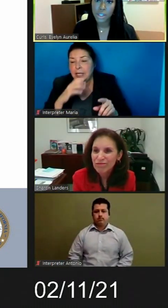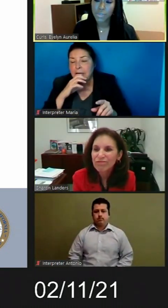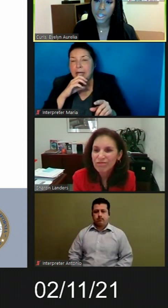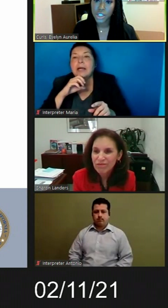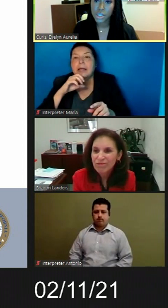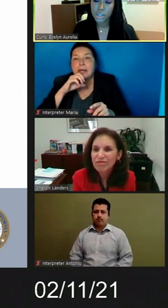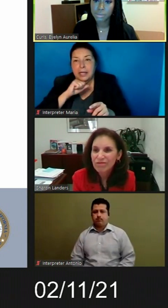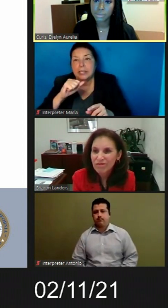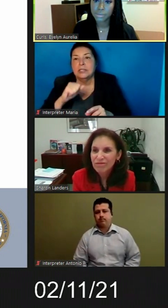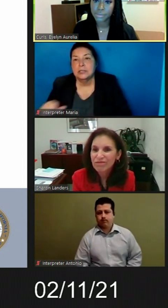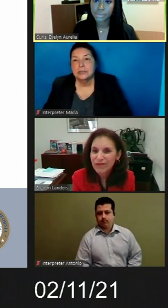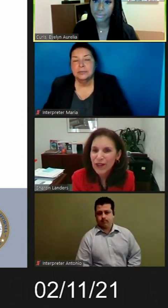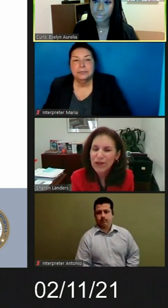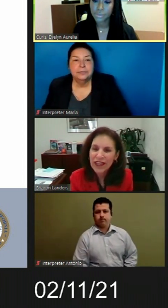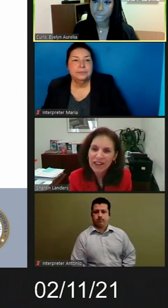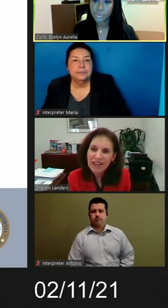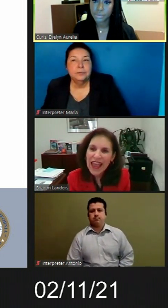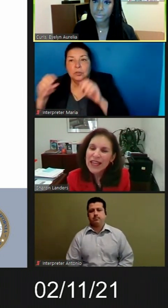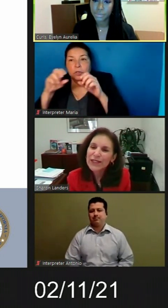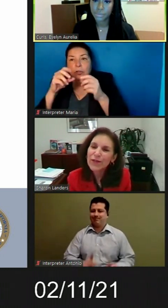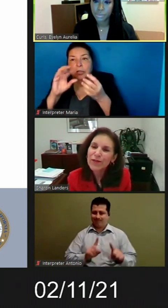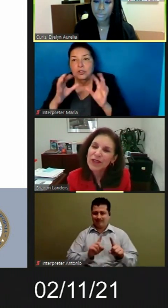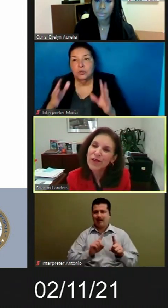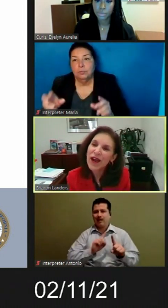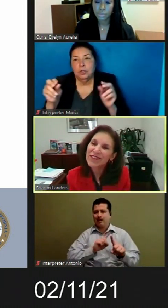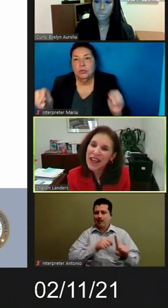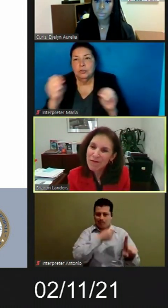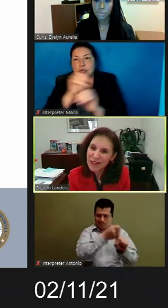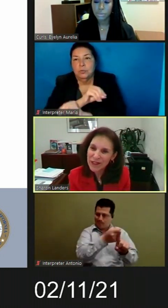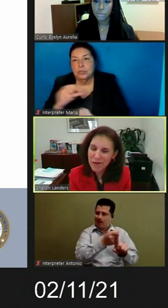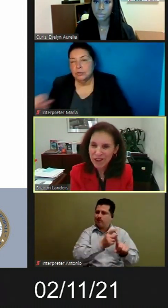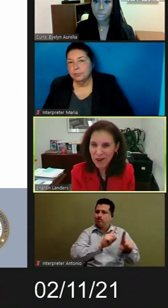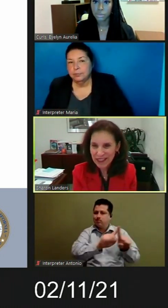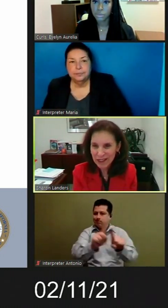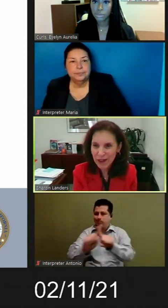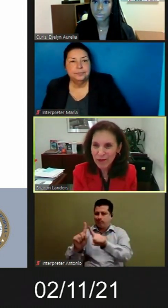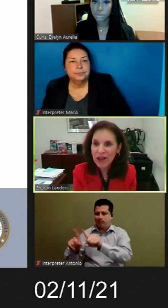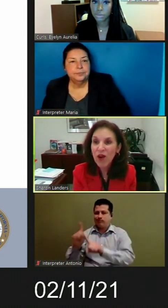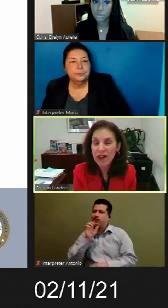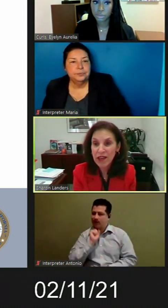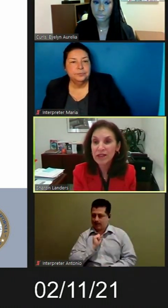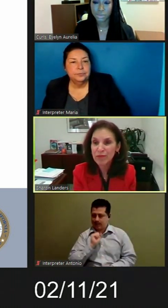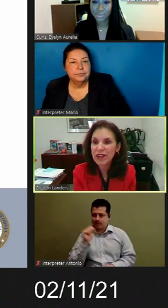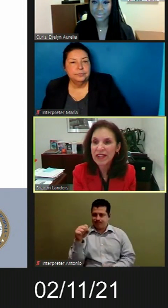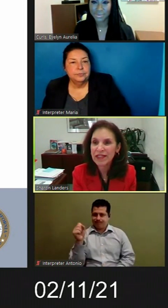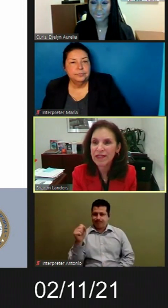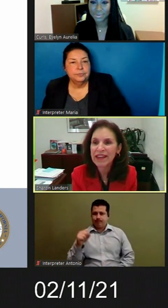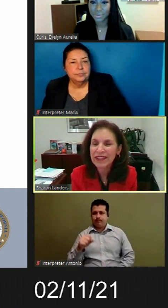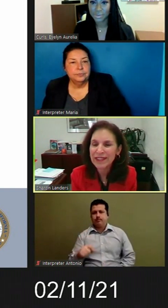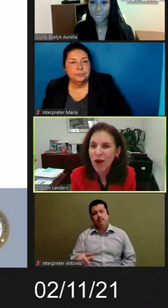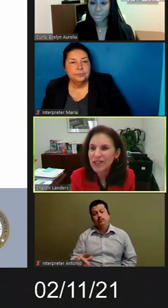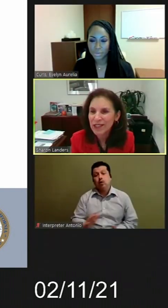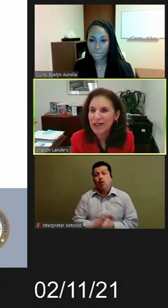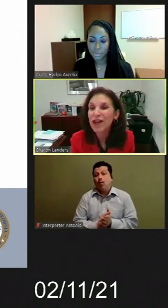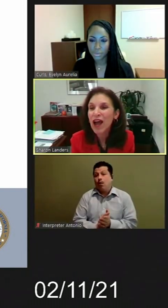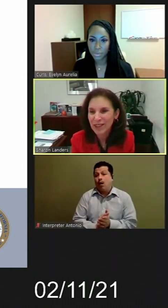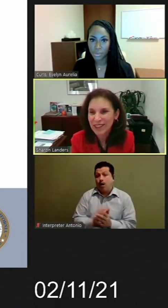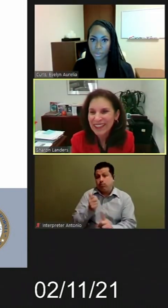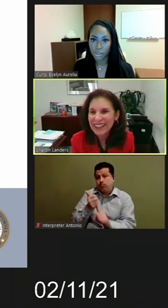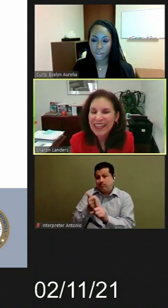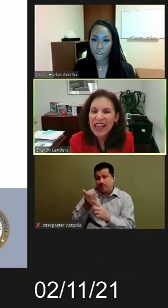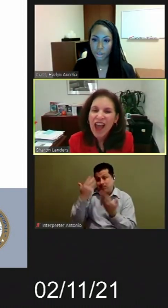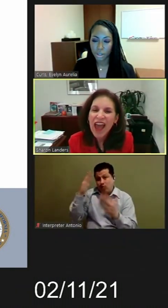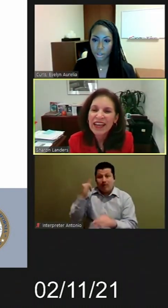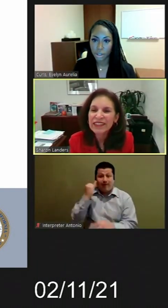across all different ages. Okay. So, I don't know how much you know about Carson, but we are a community that is largely of